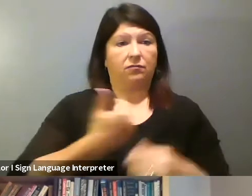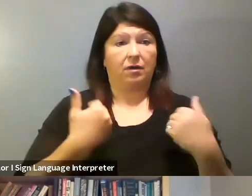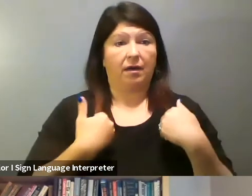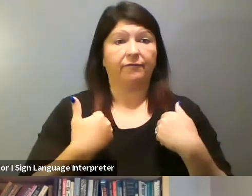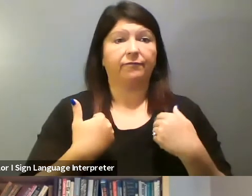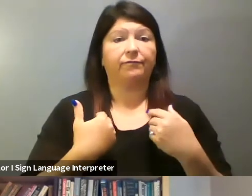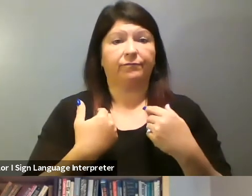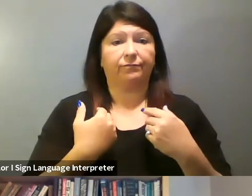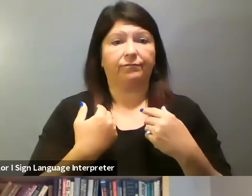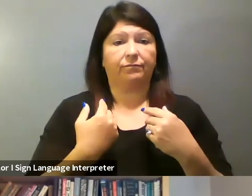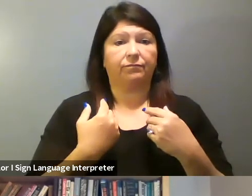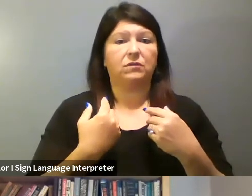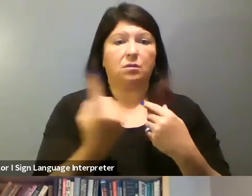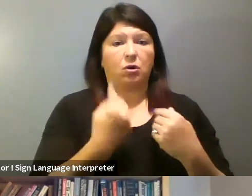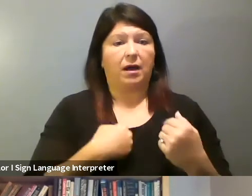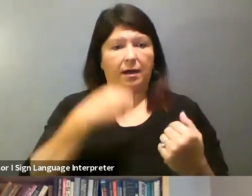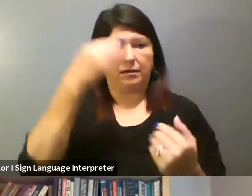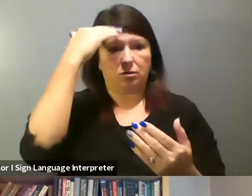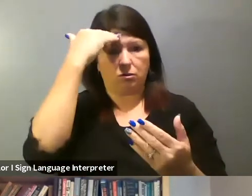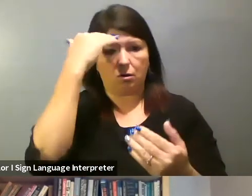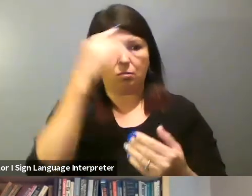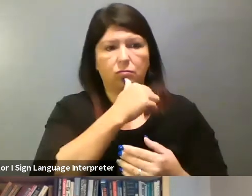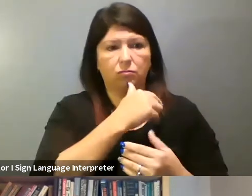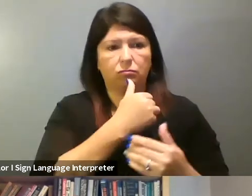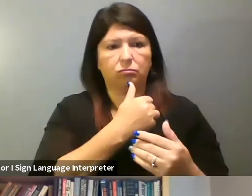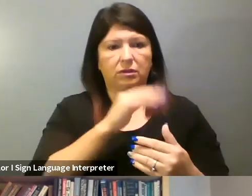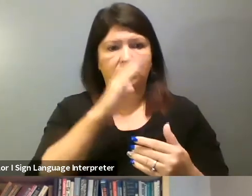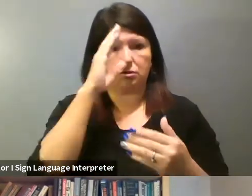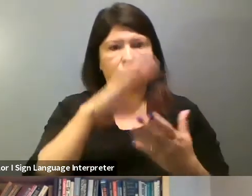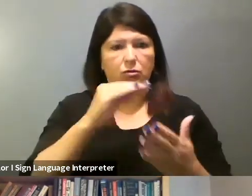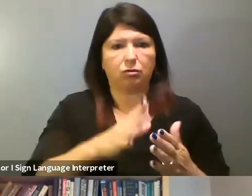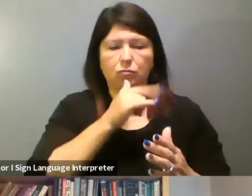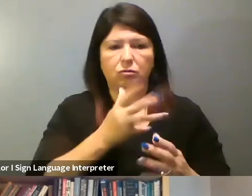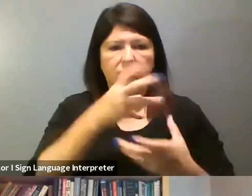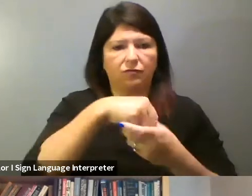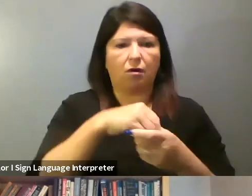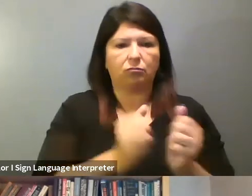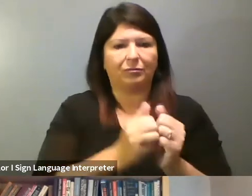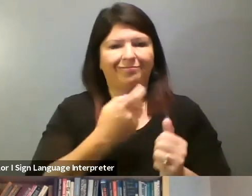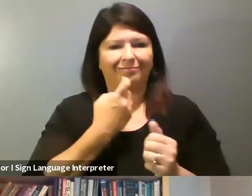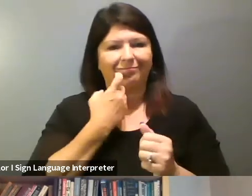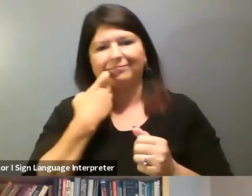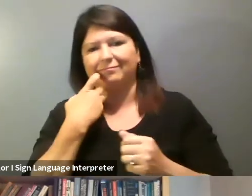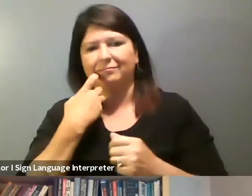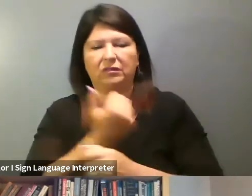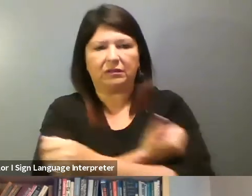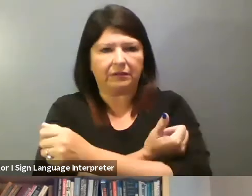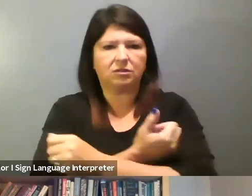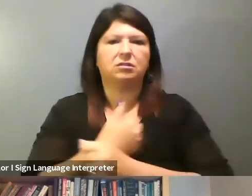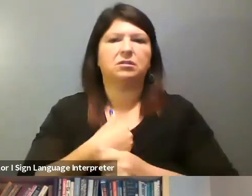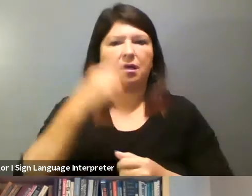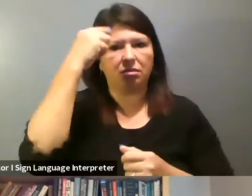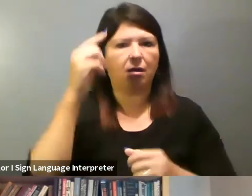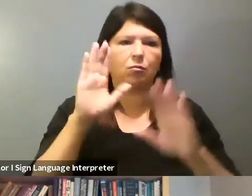years and in and out of drug programs, so I think part of it was my interest in like this non-chemical way to treat